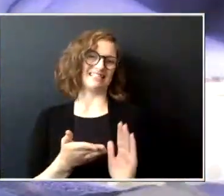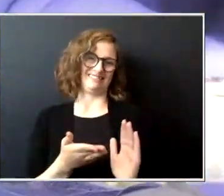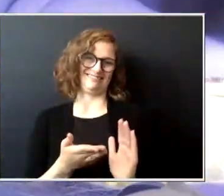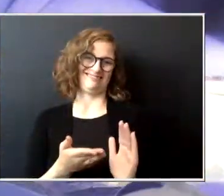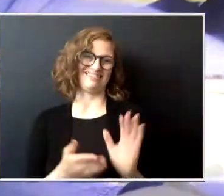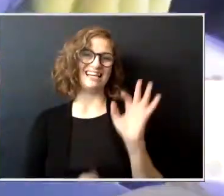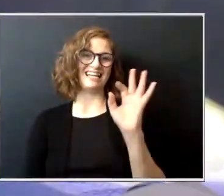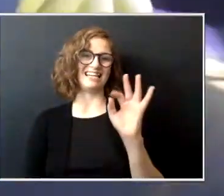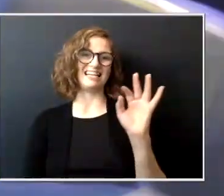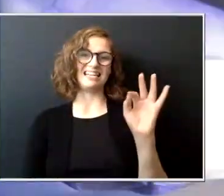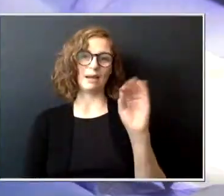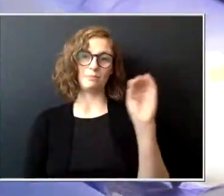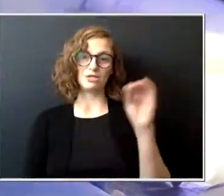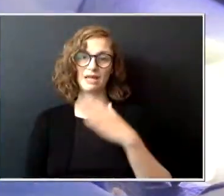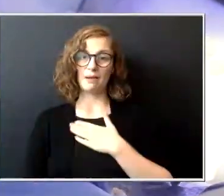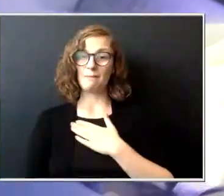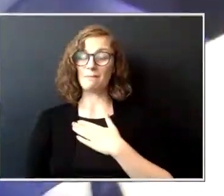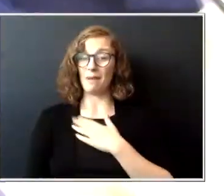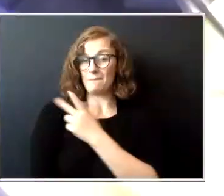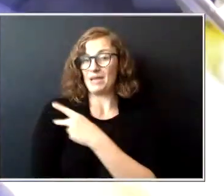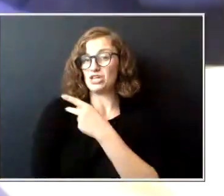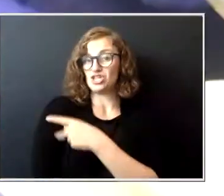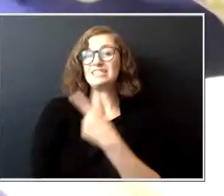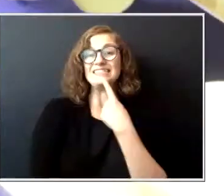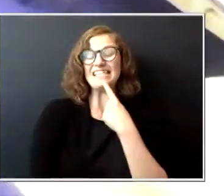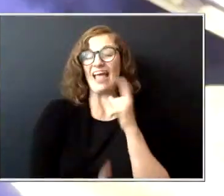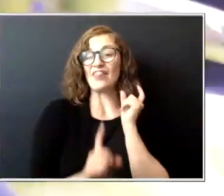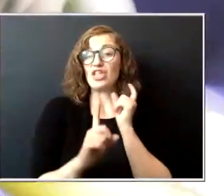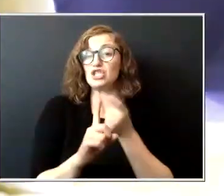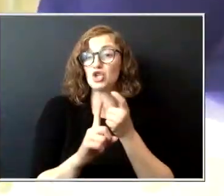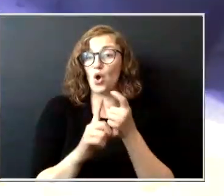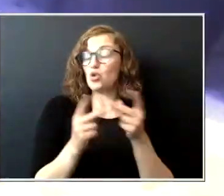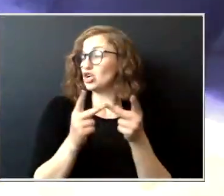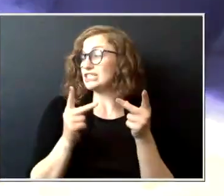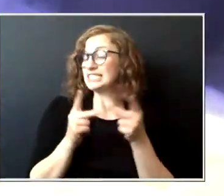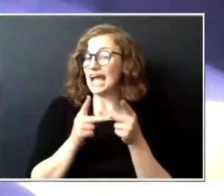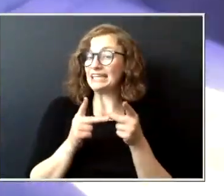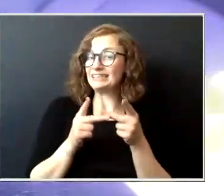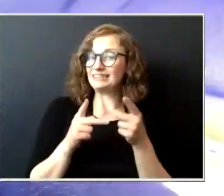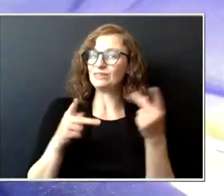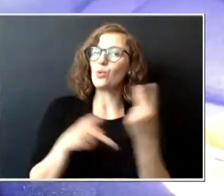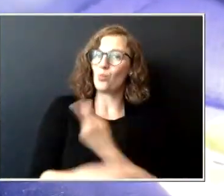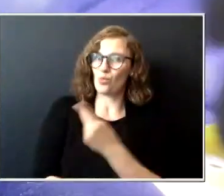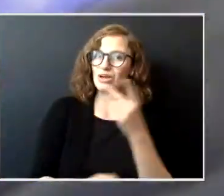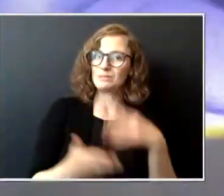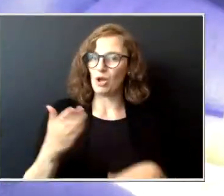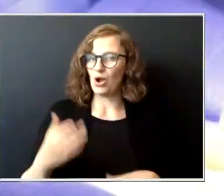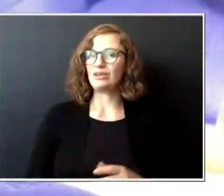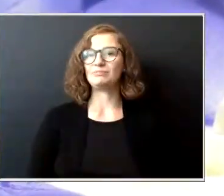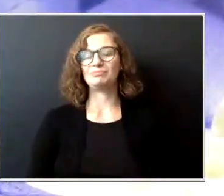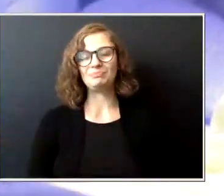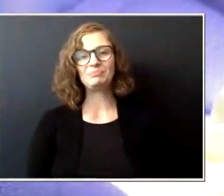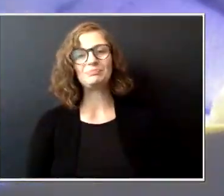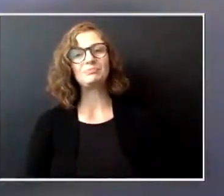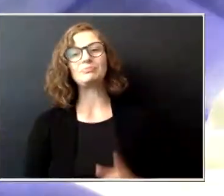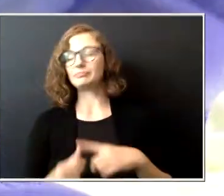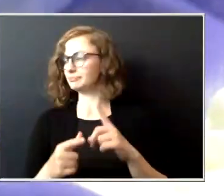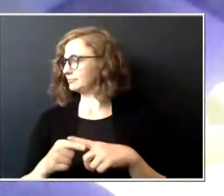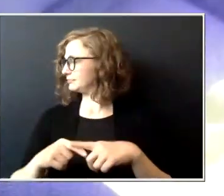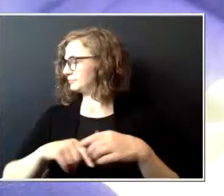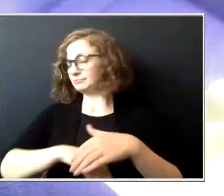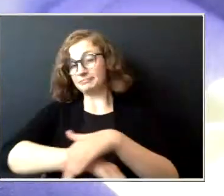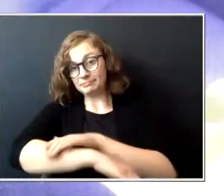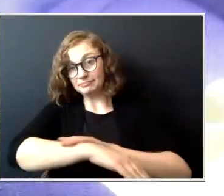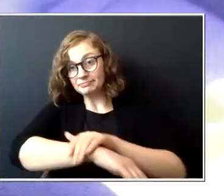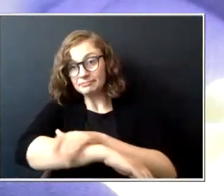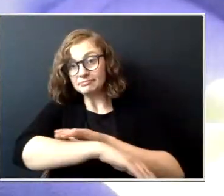donor site that bothers them. And there's that material that kind of looks like skin. That's Xeroform. It's a dressing material, has a little bit of